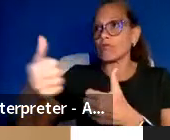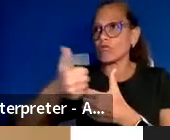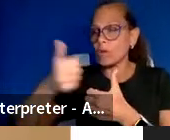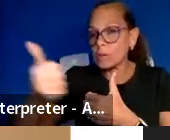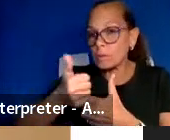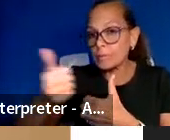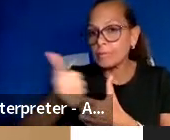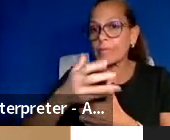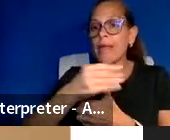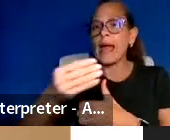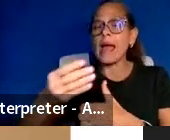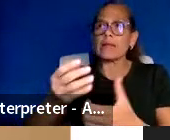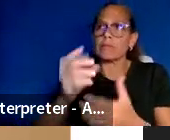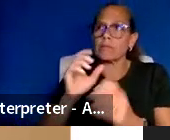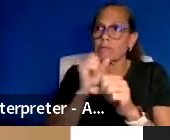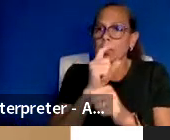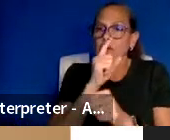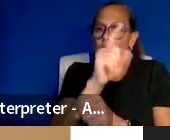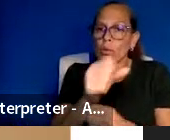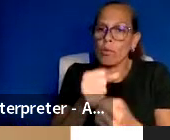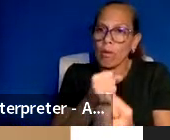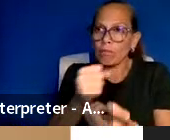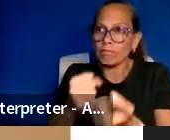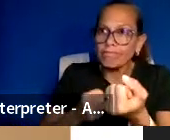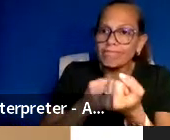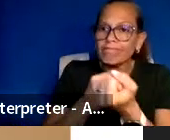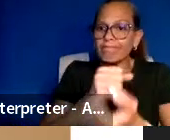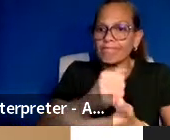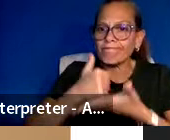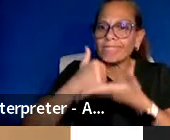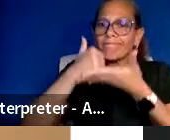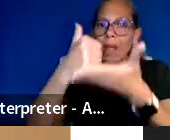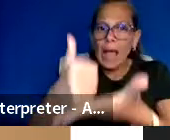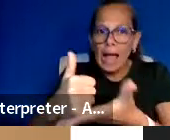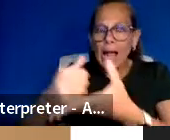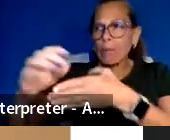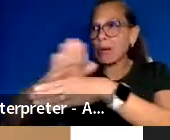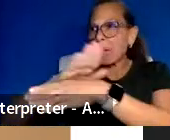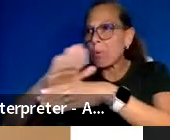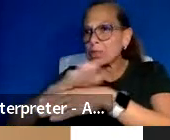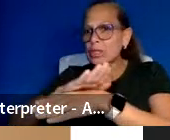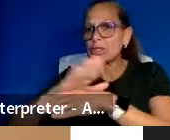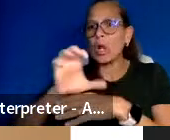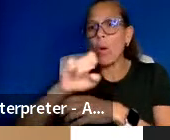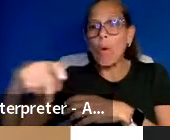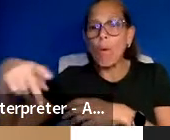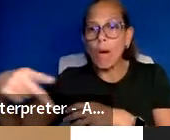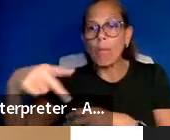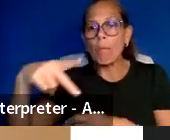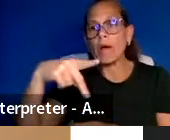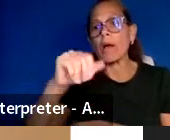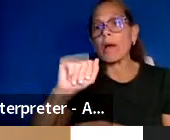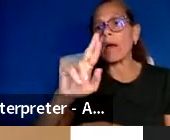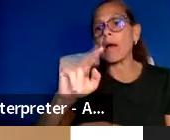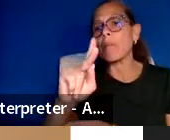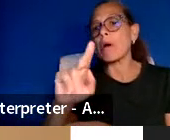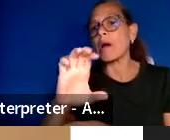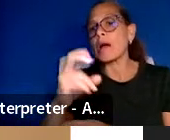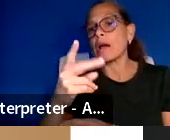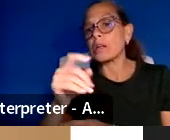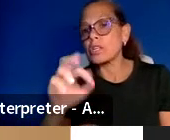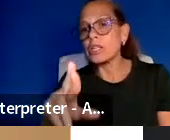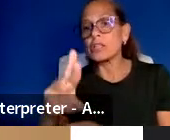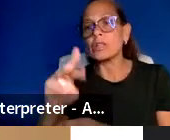well as enhancing our commercial corridors in the Co-op City community, the Parkchester Van Ness